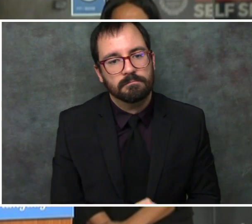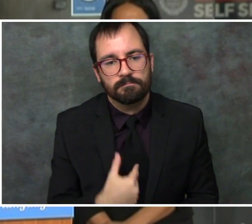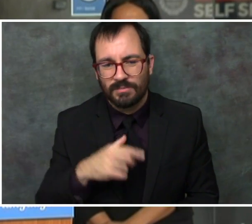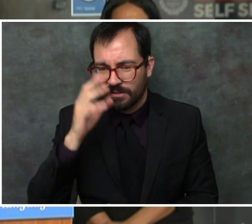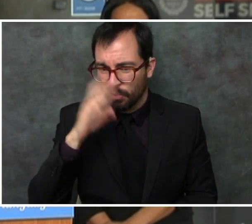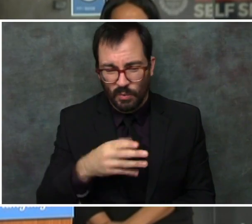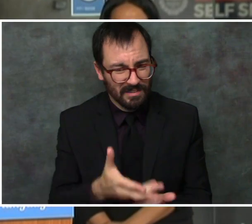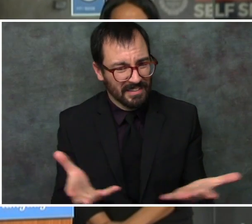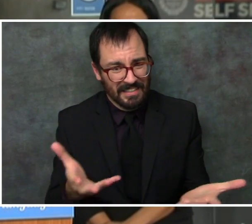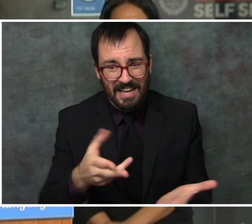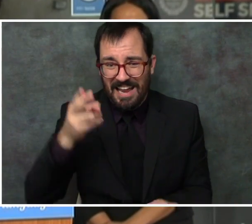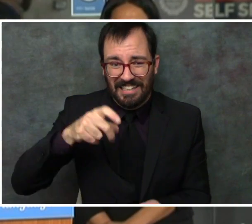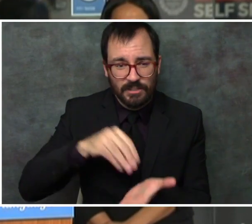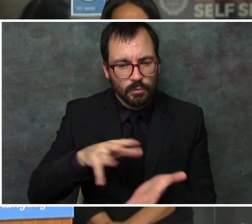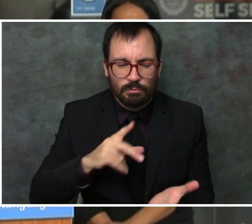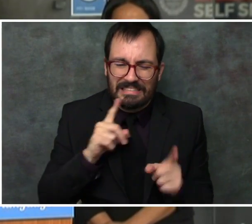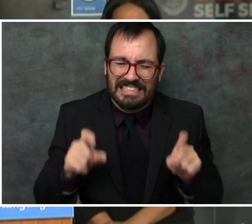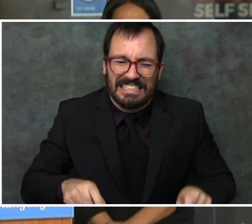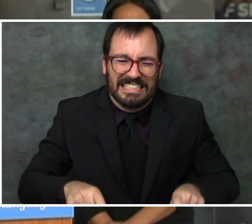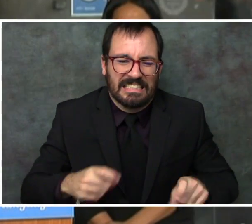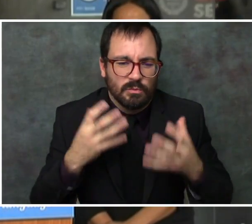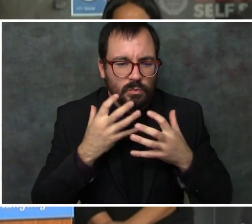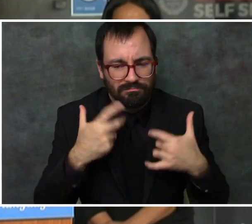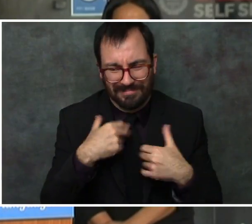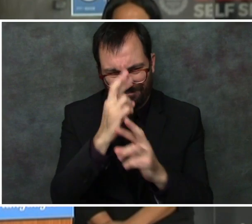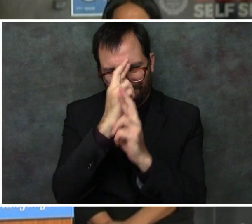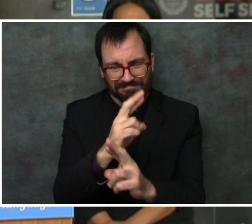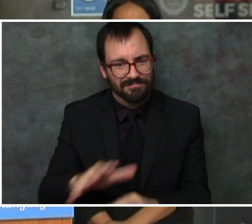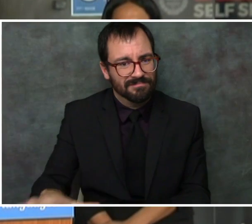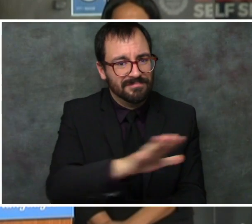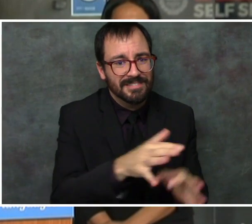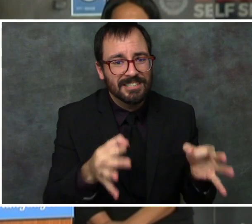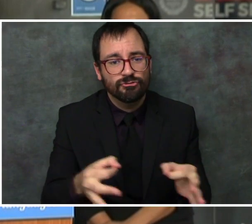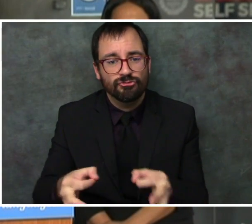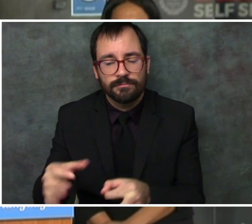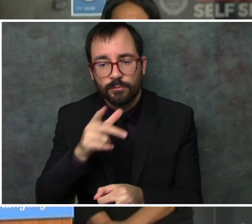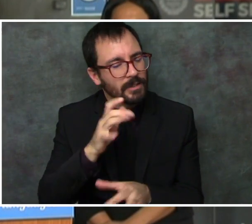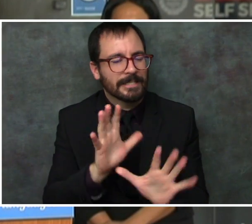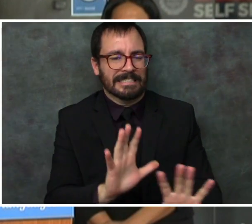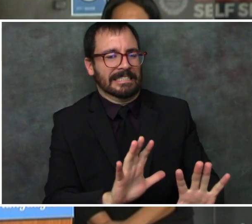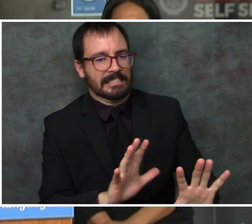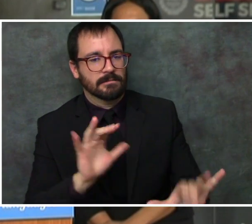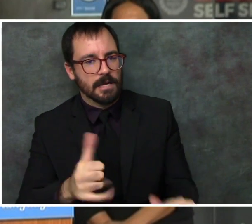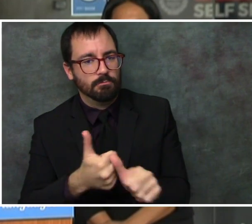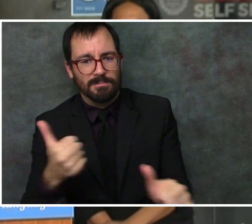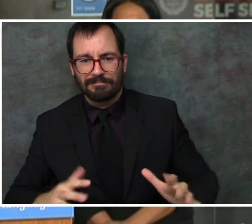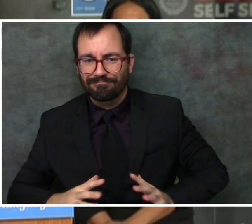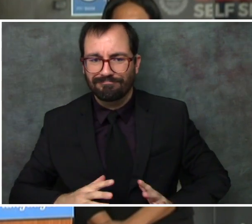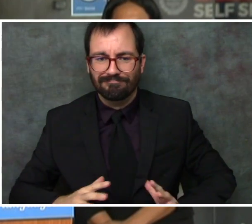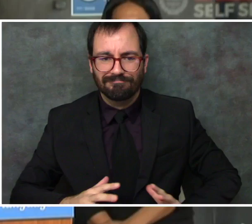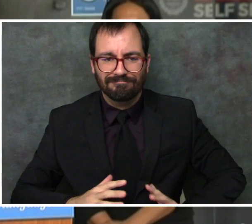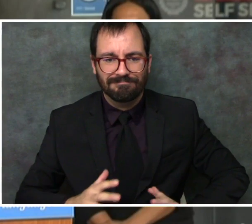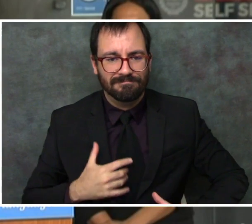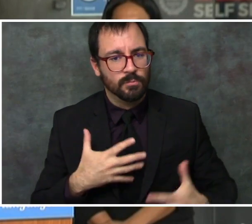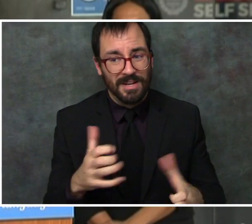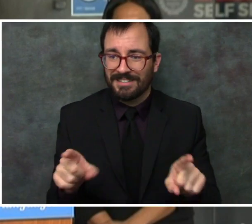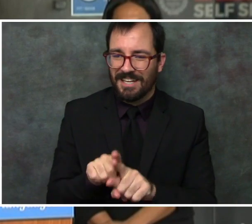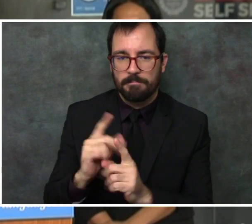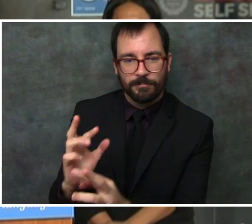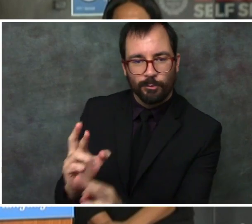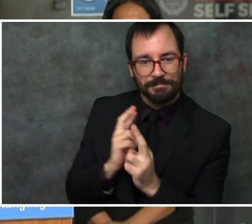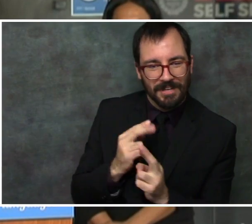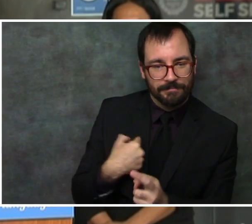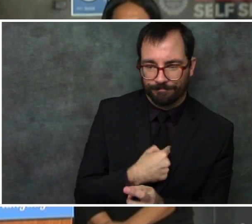the decision of those who choose all remote, and we want that same respect for those of us who have chosen in-person services for our